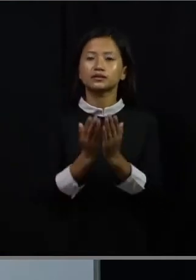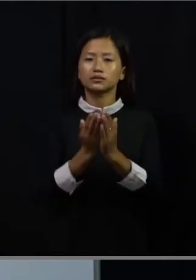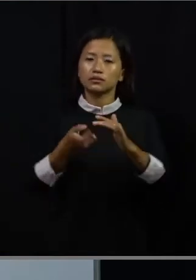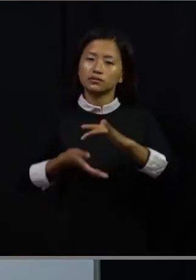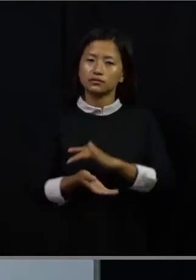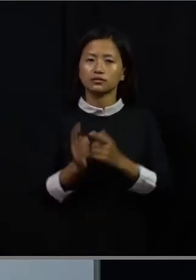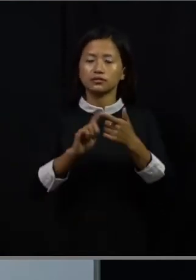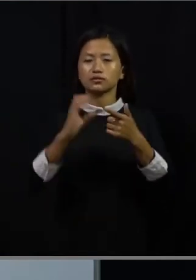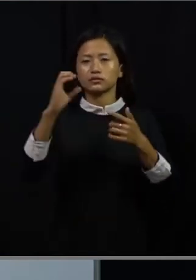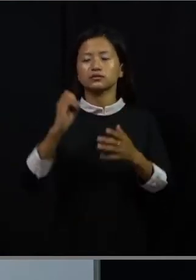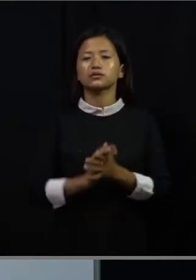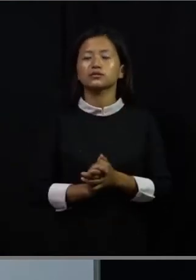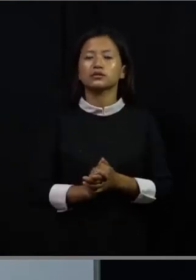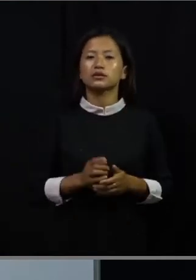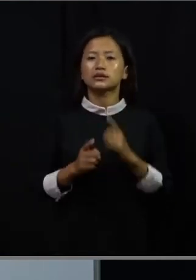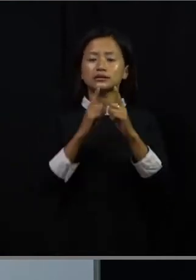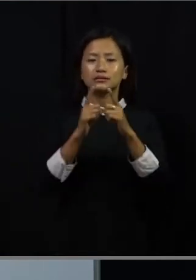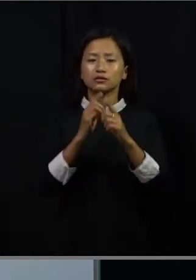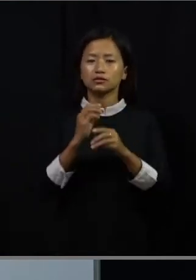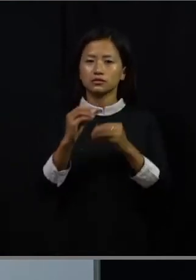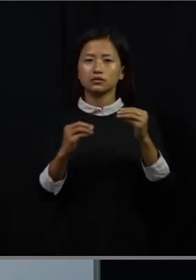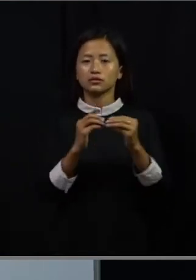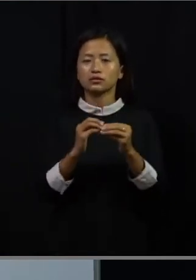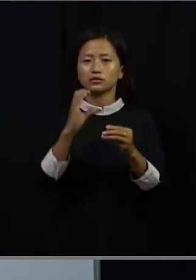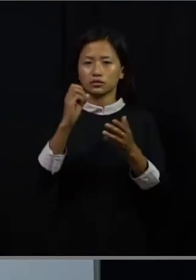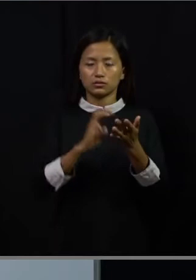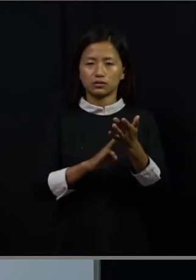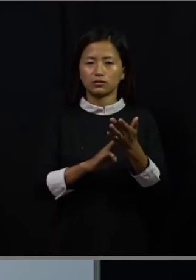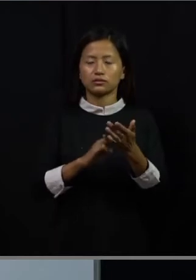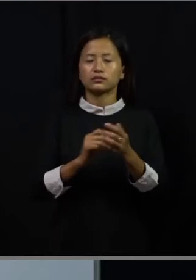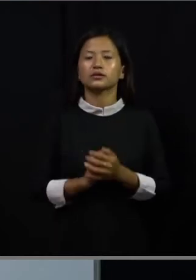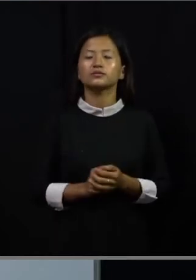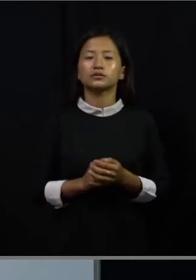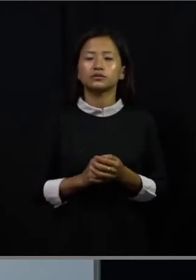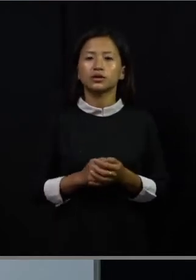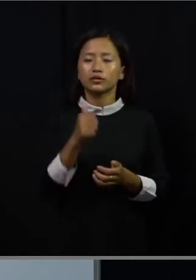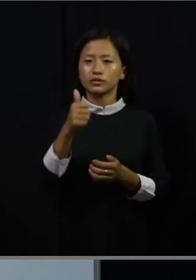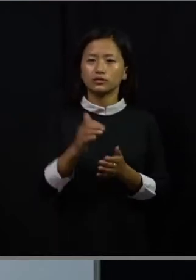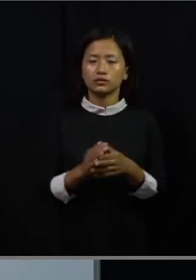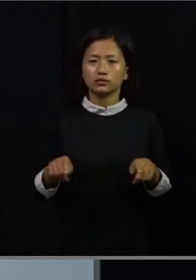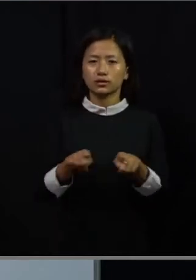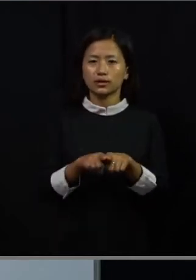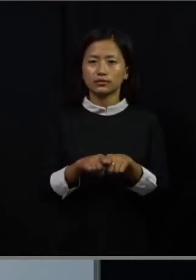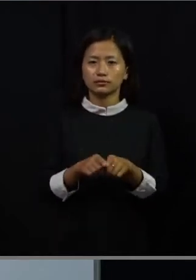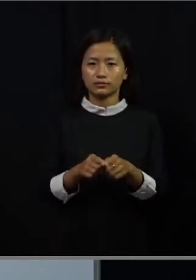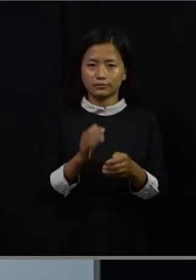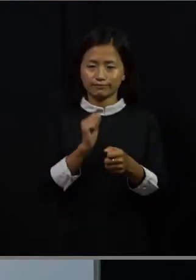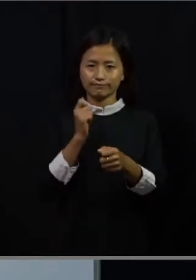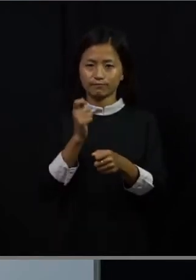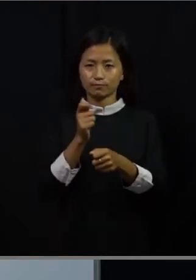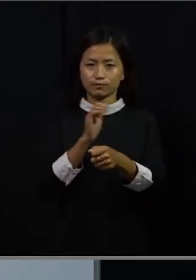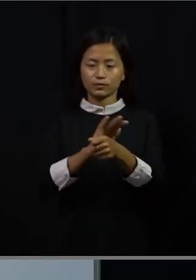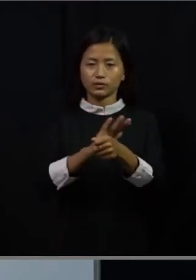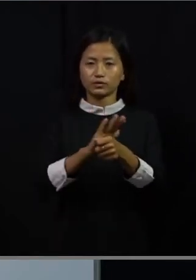study under economic activities. They also discuss about the consumption, the consumption of goods and services, okay,